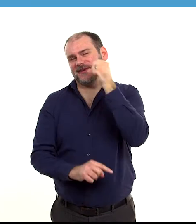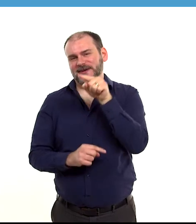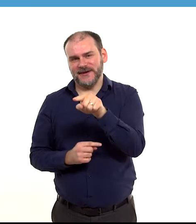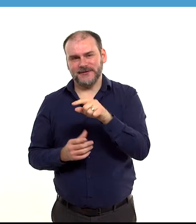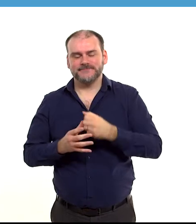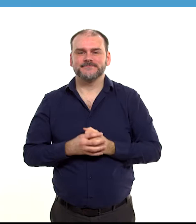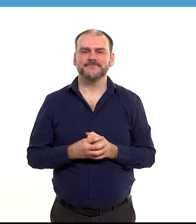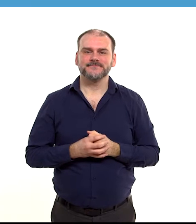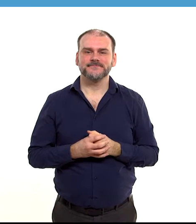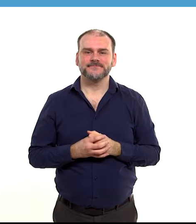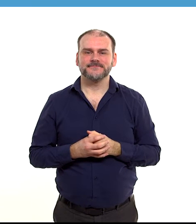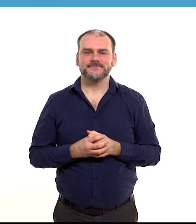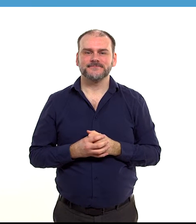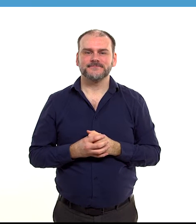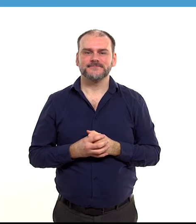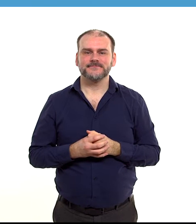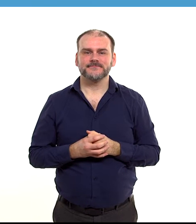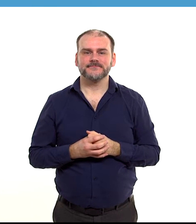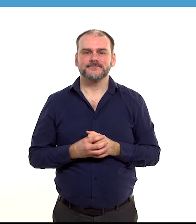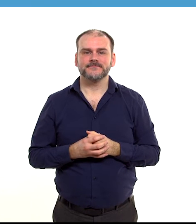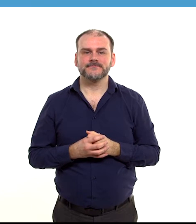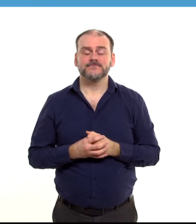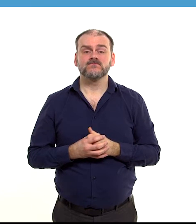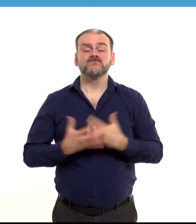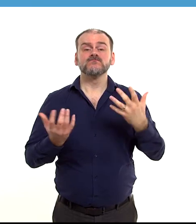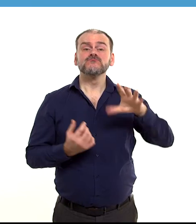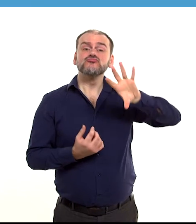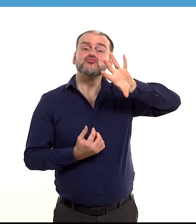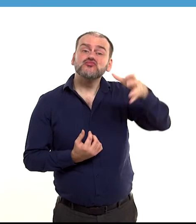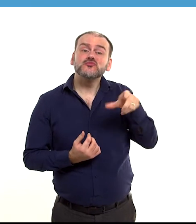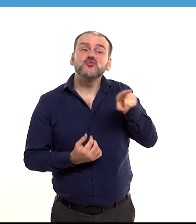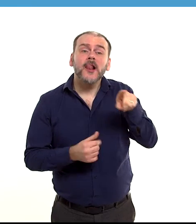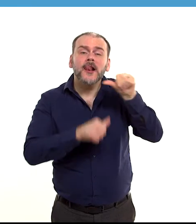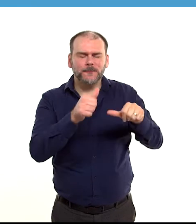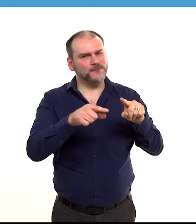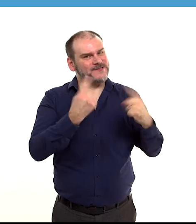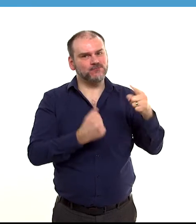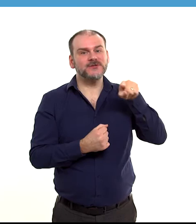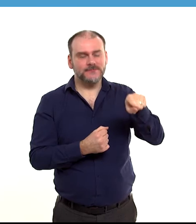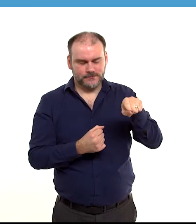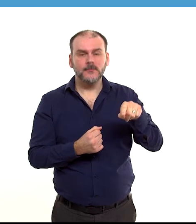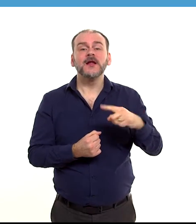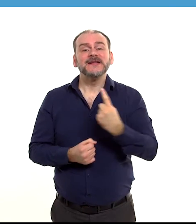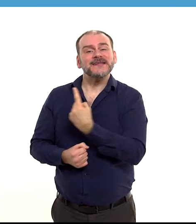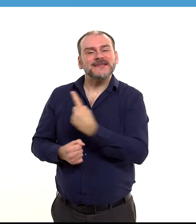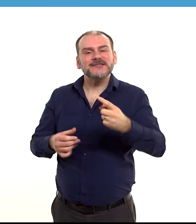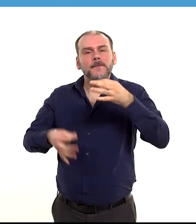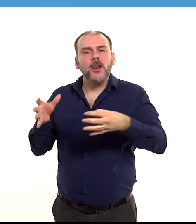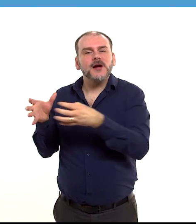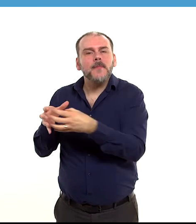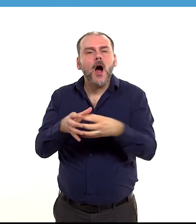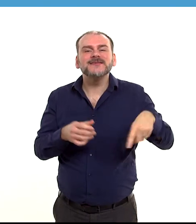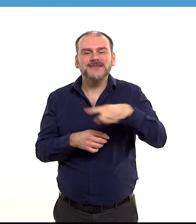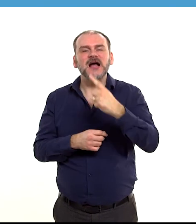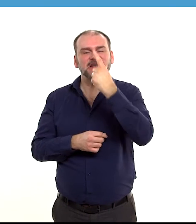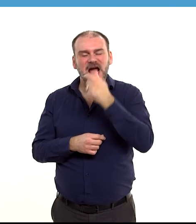on a list, although independent candidates can also stand for a region. Then something called the additional member system is used to elect